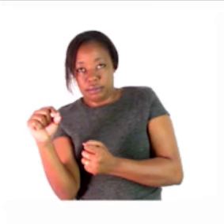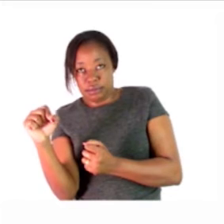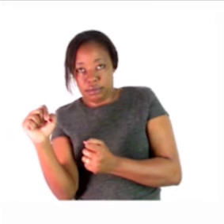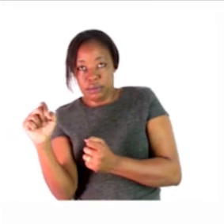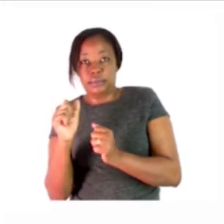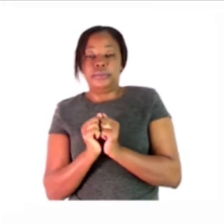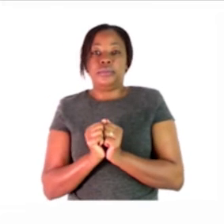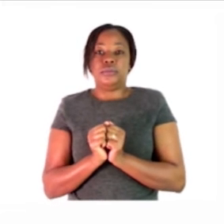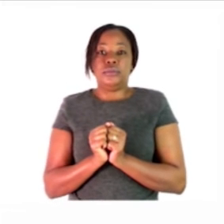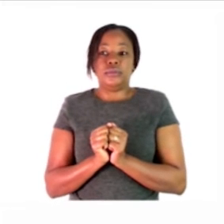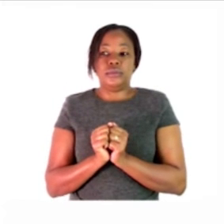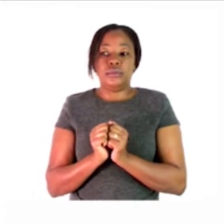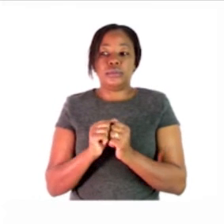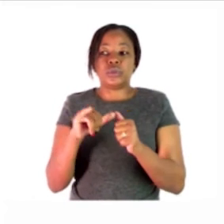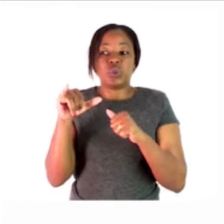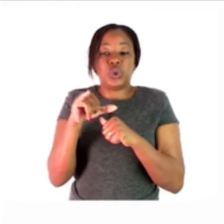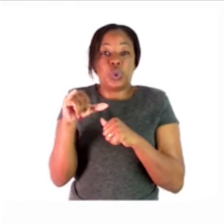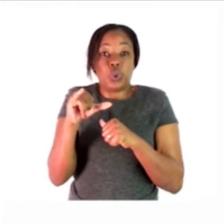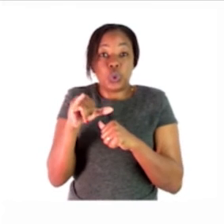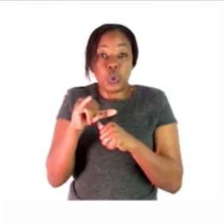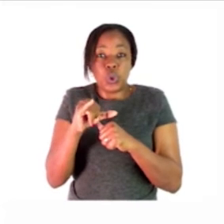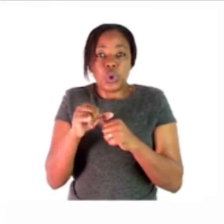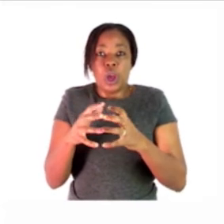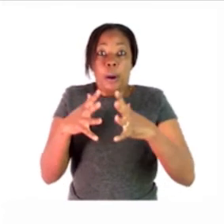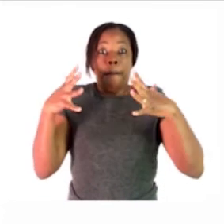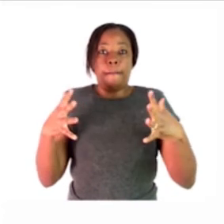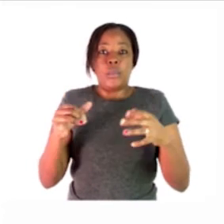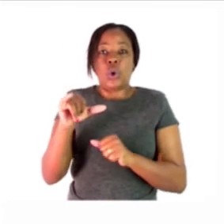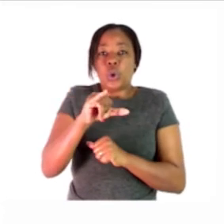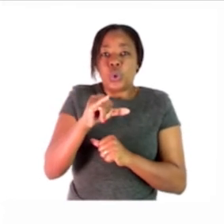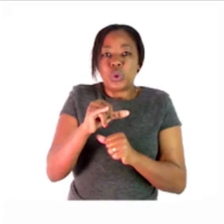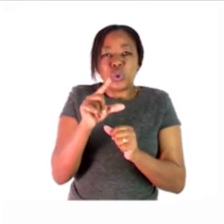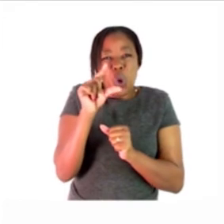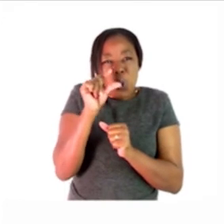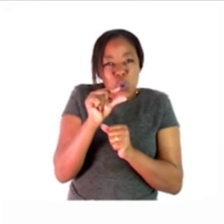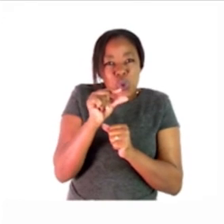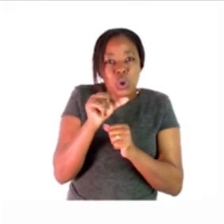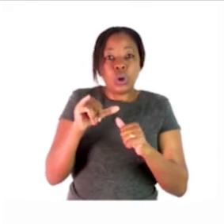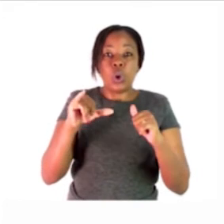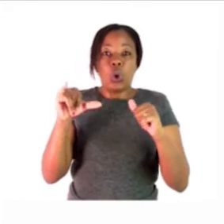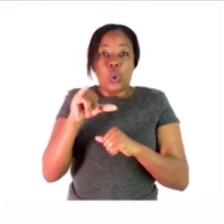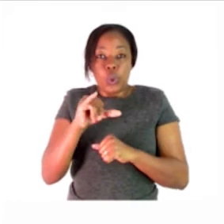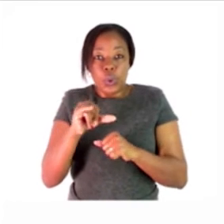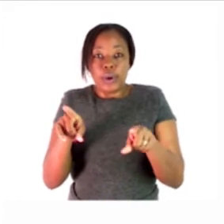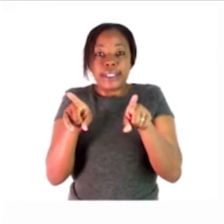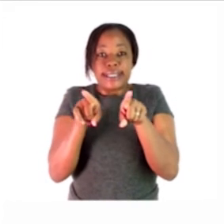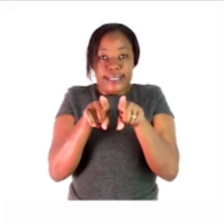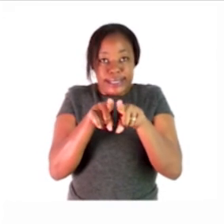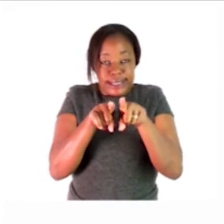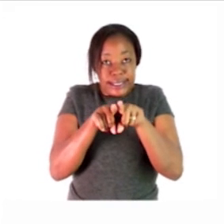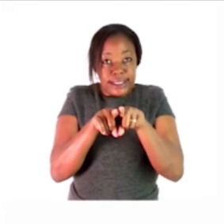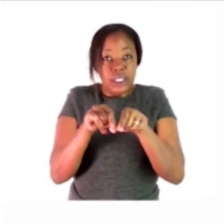the most? Which digraph did you find the least of? Which digraph did you find the least, which